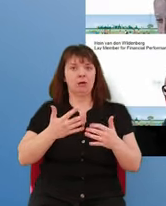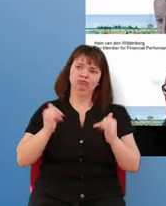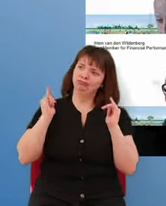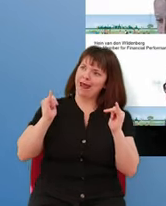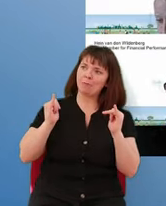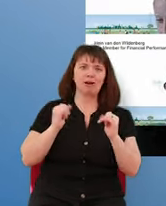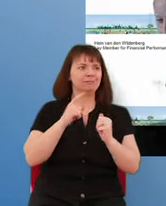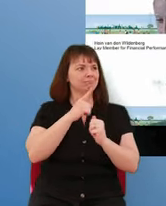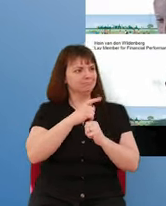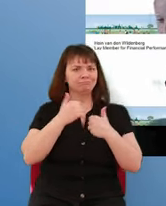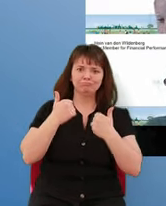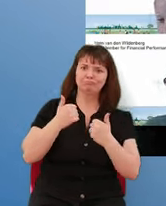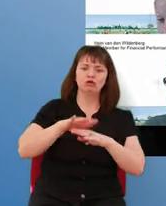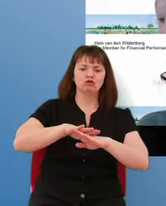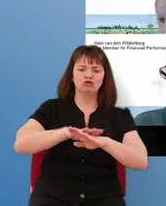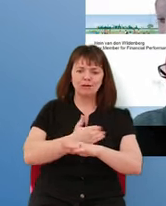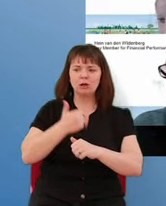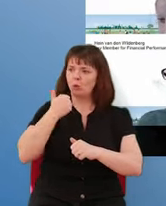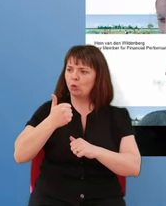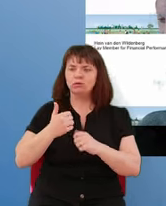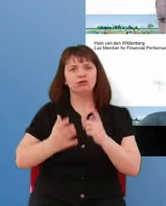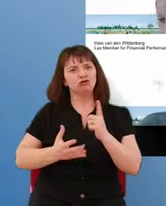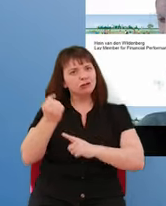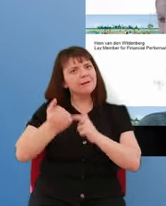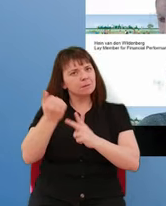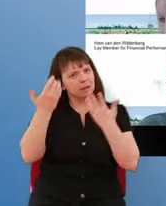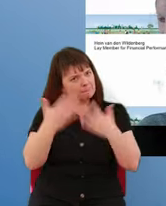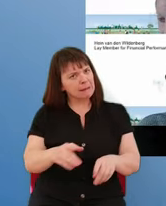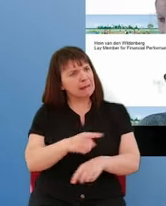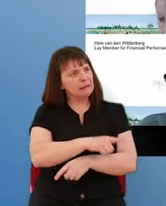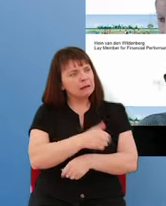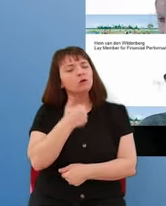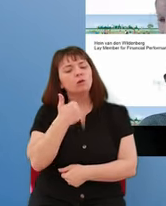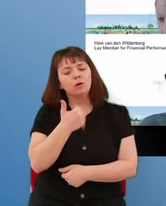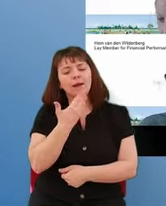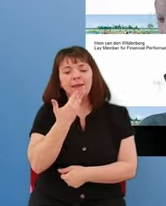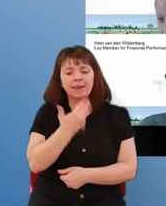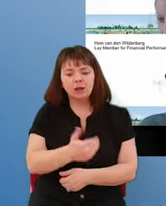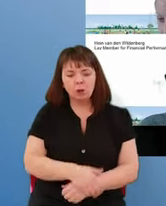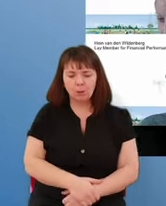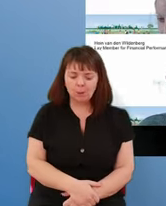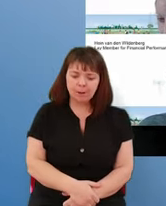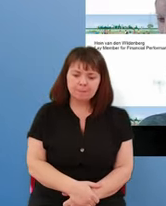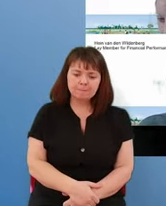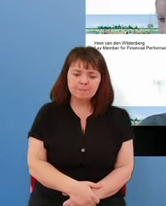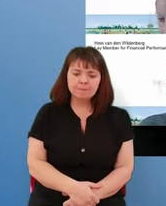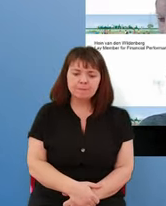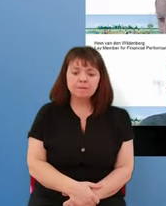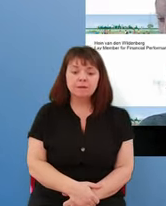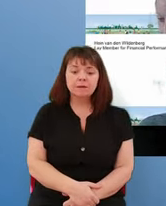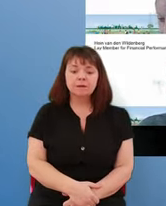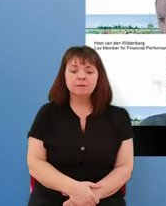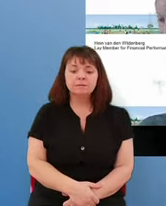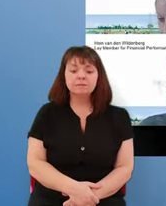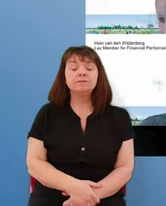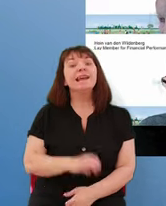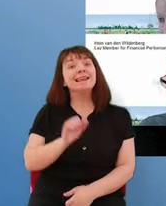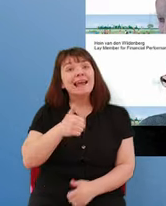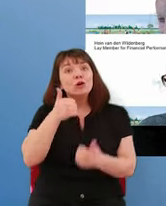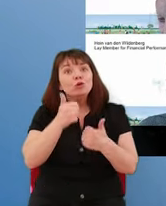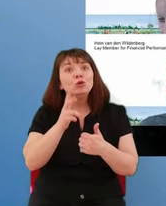Hein. Yeah, no, indeed, good to see. It was also interesting to read how much the upgrade of the telephone